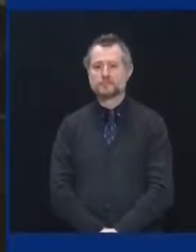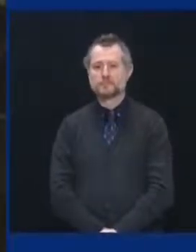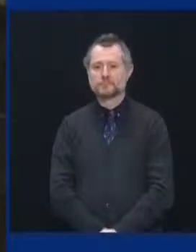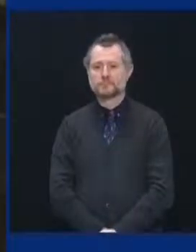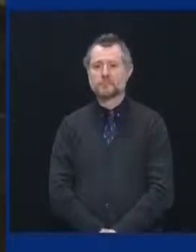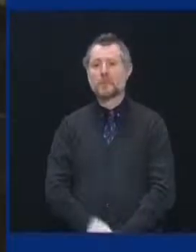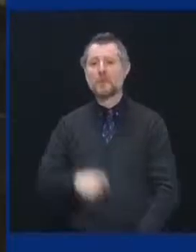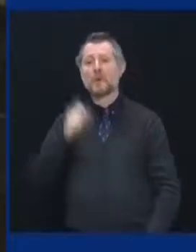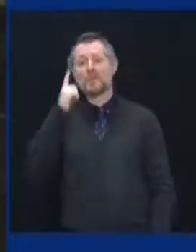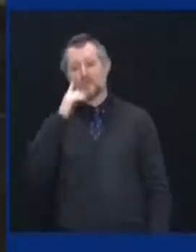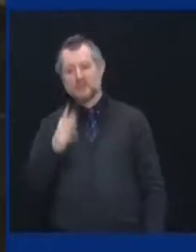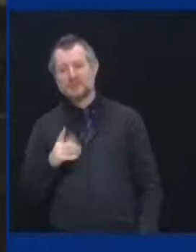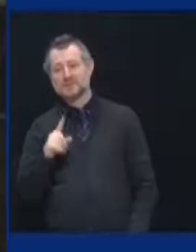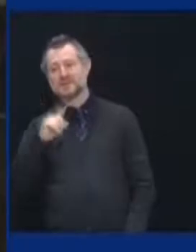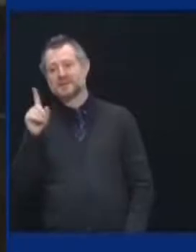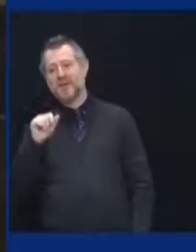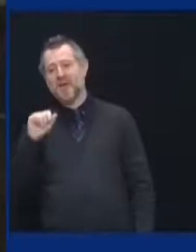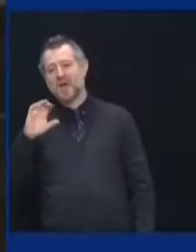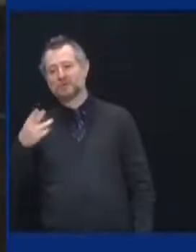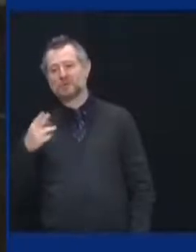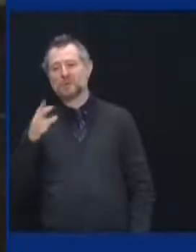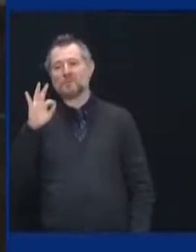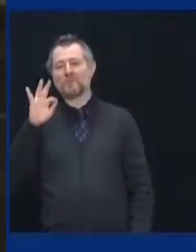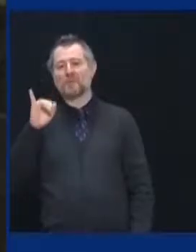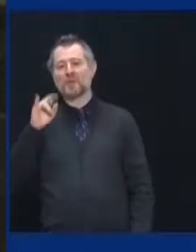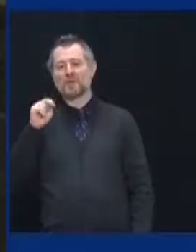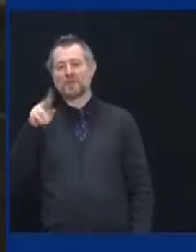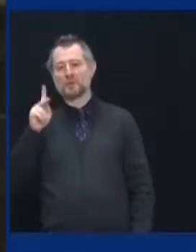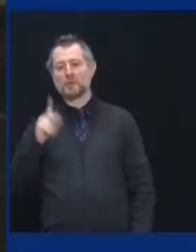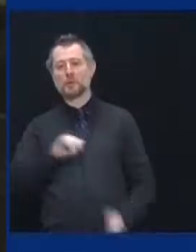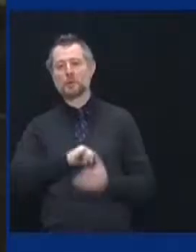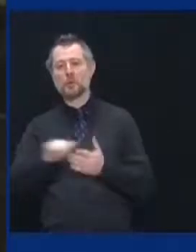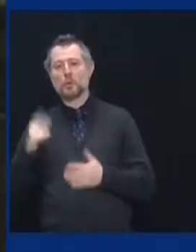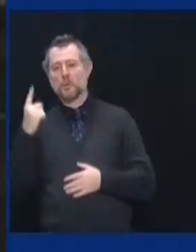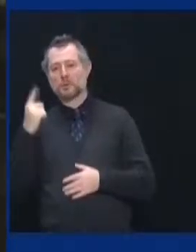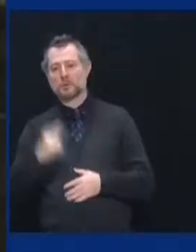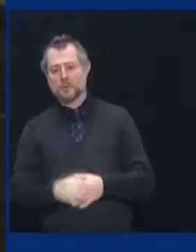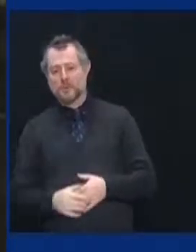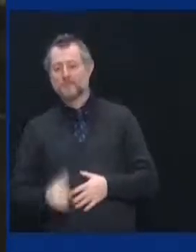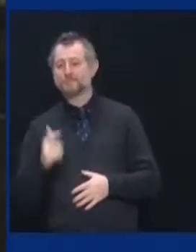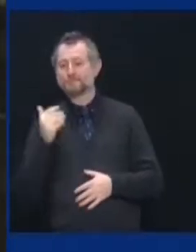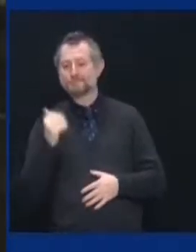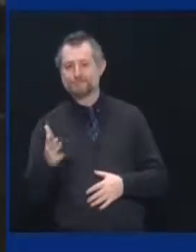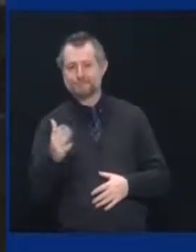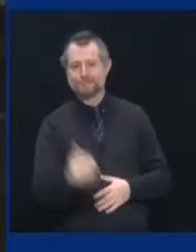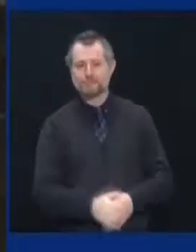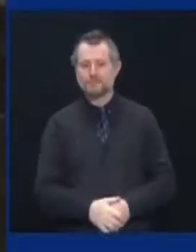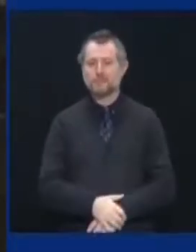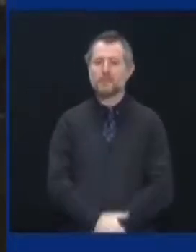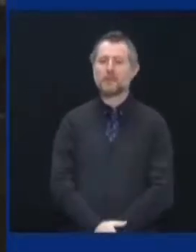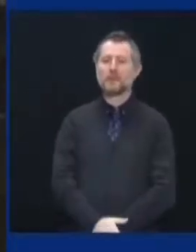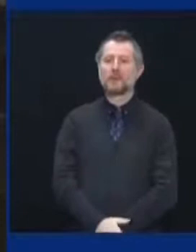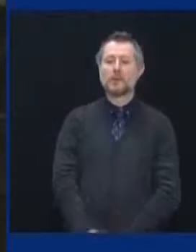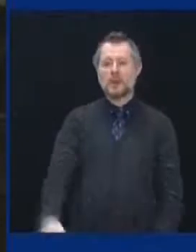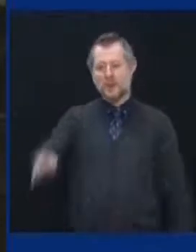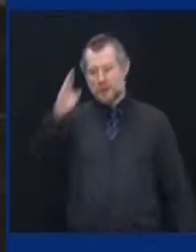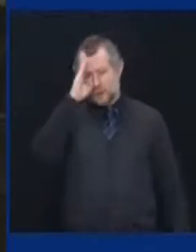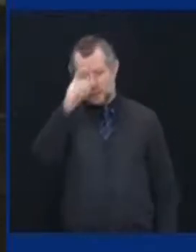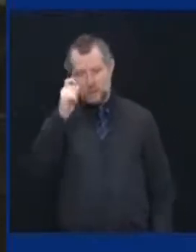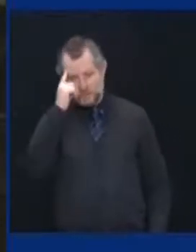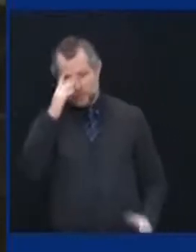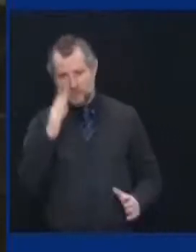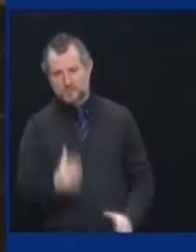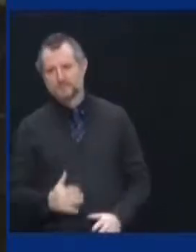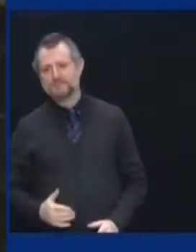Governor, you now have Zach Fink from New York One. Zach, your line is open. Please unmute your microphone. Hey, Governor, I think we found a solution